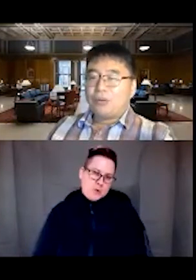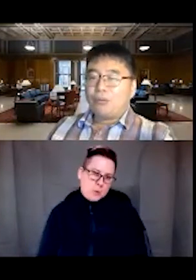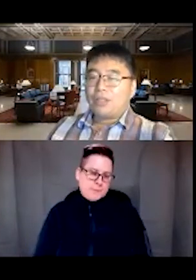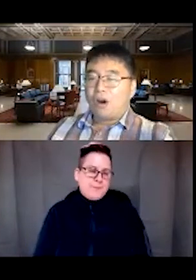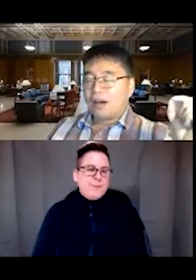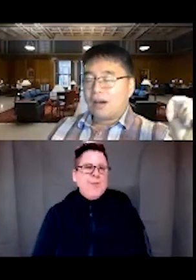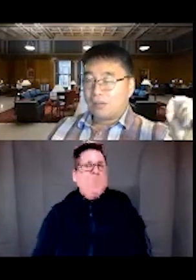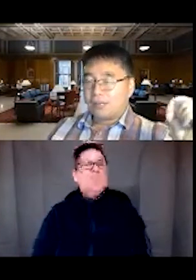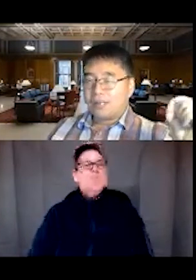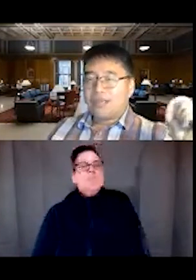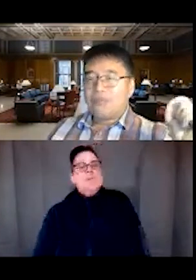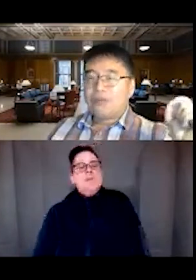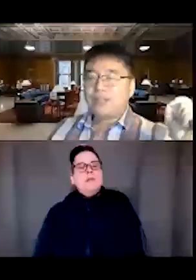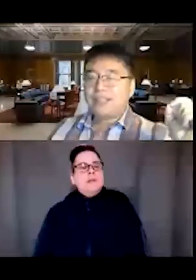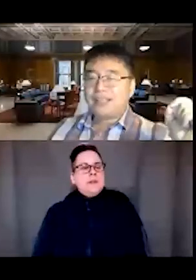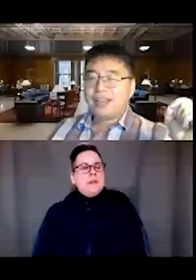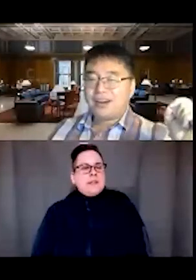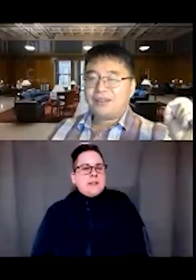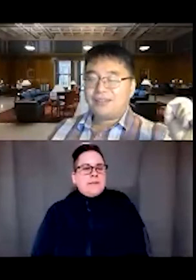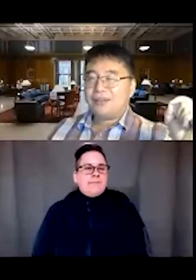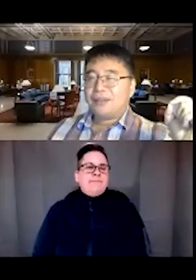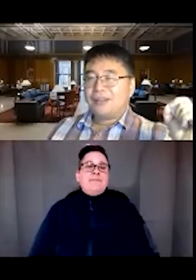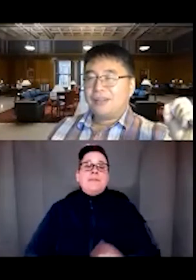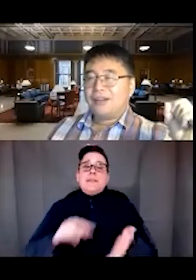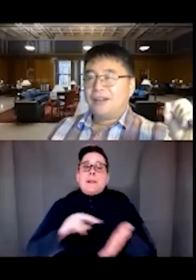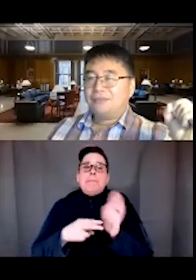So what all cause means that we don't really care